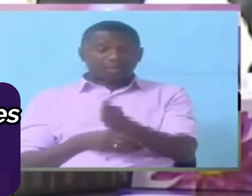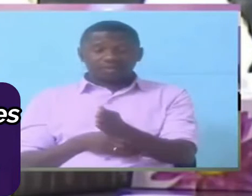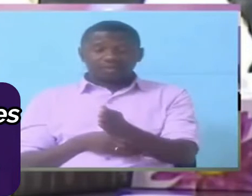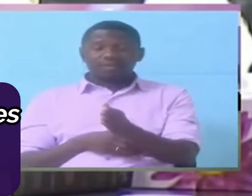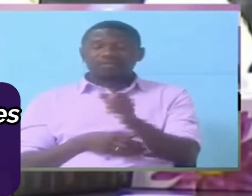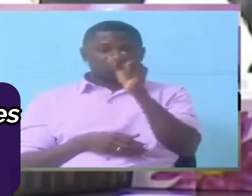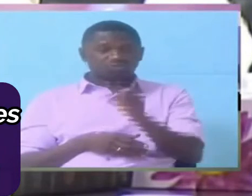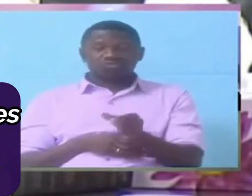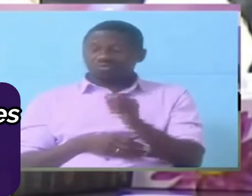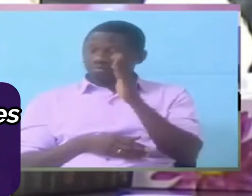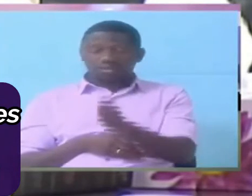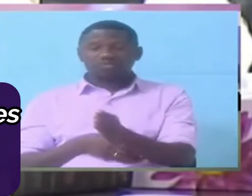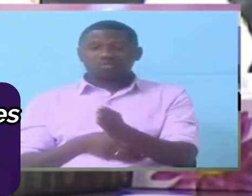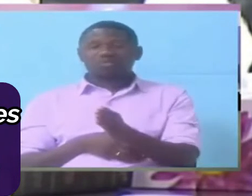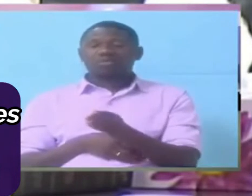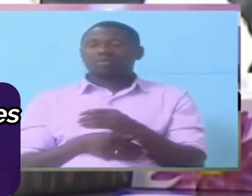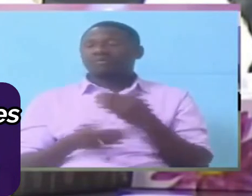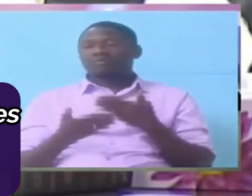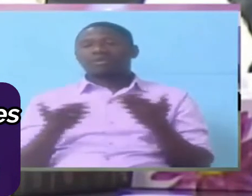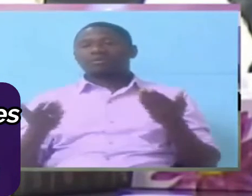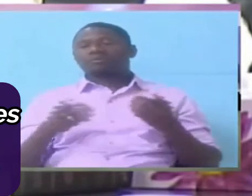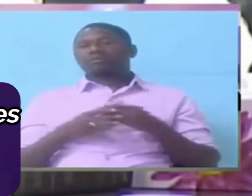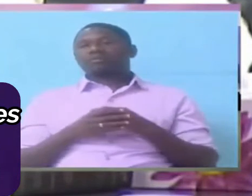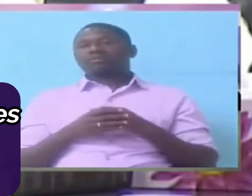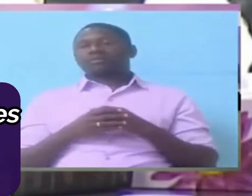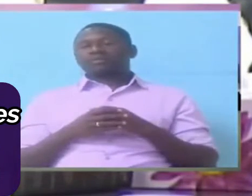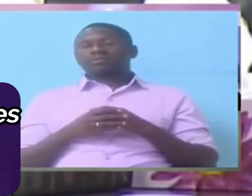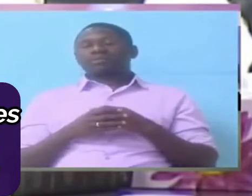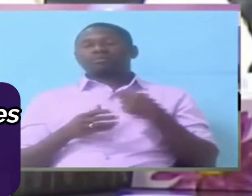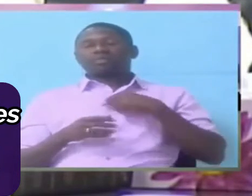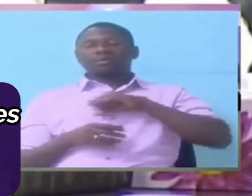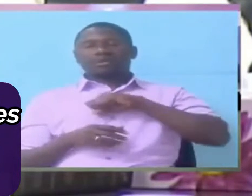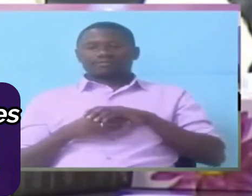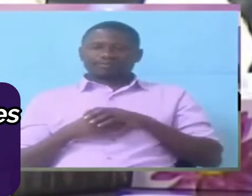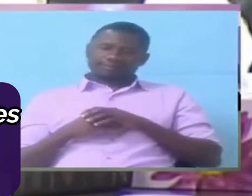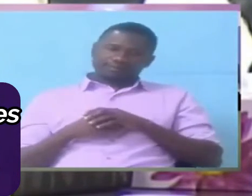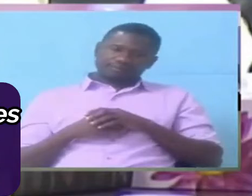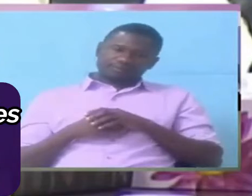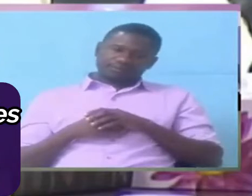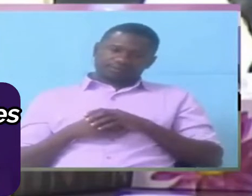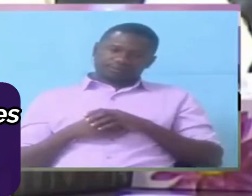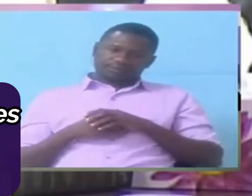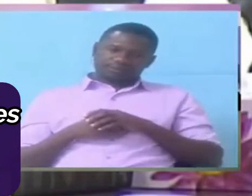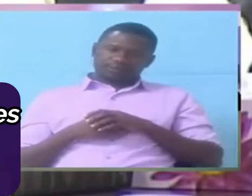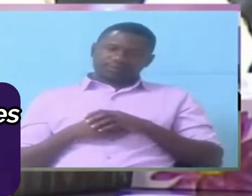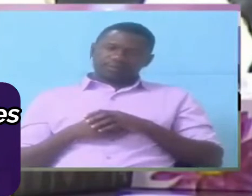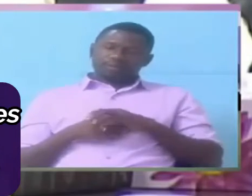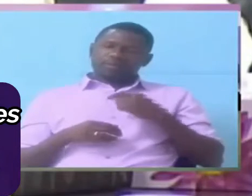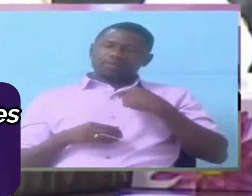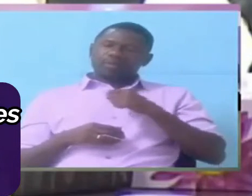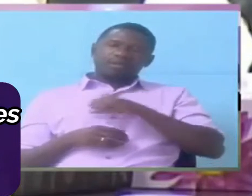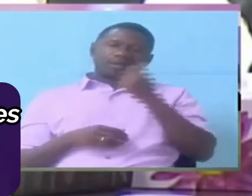Tell the person the truth. That's where it will end. I myself, former president